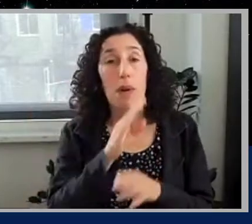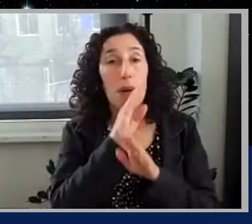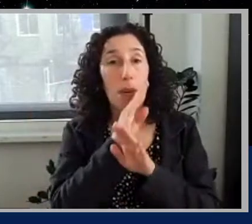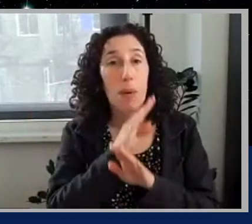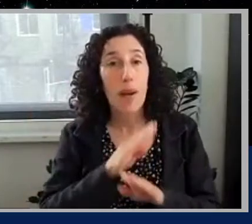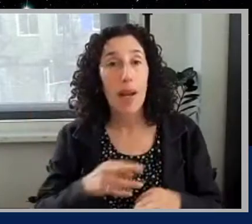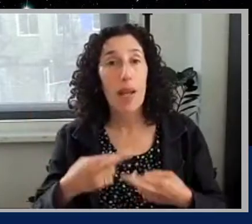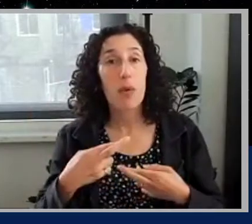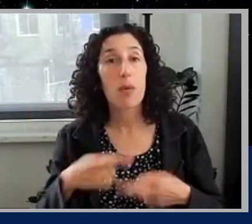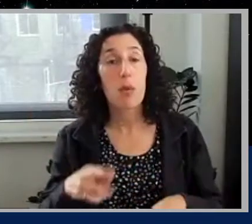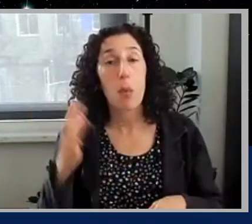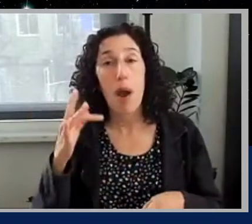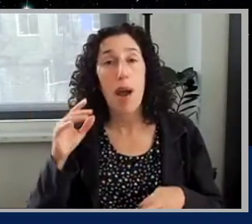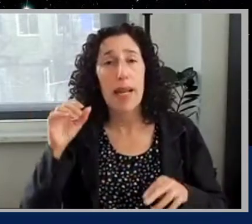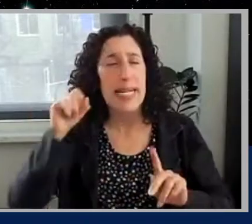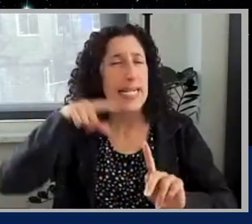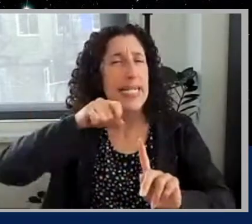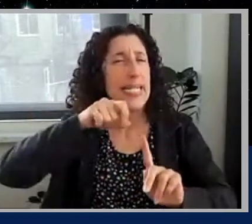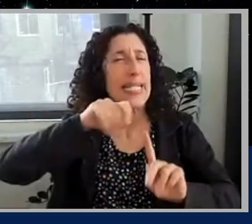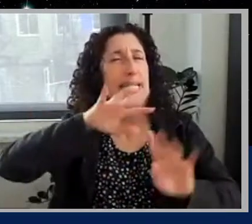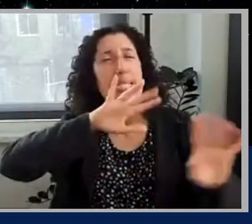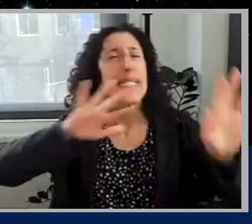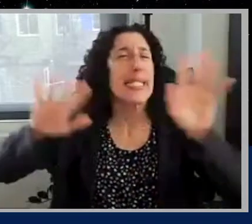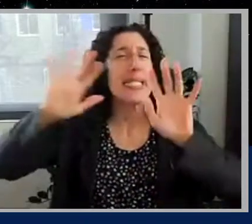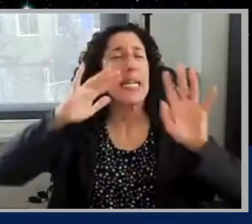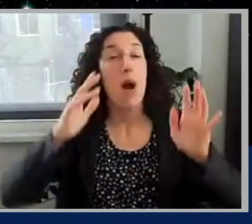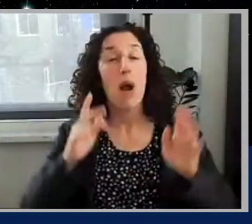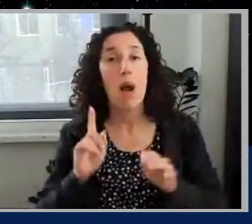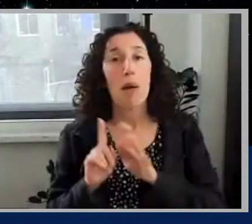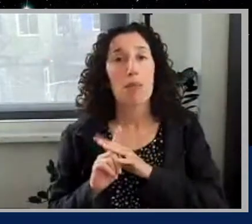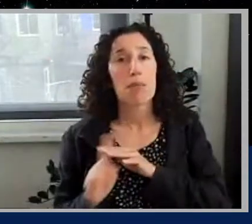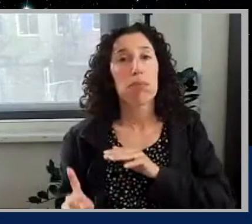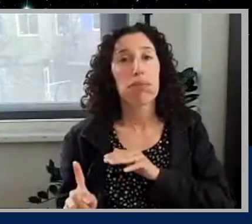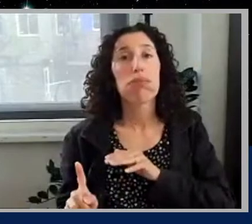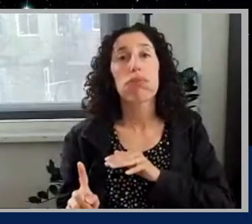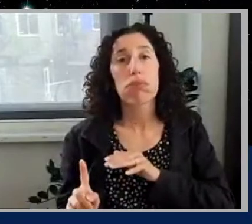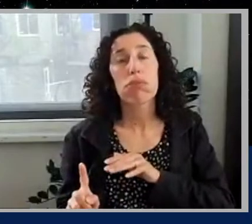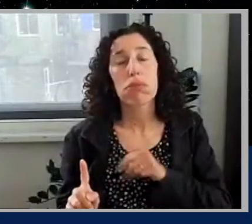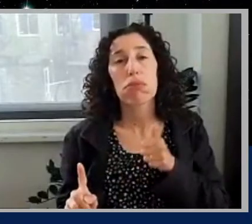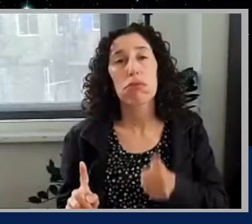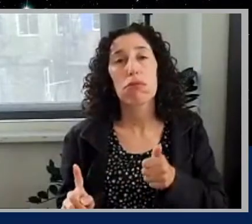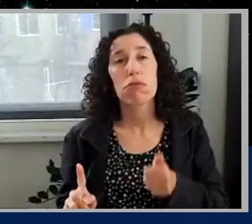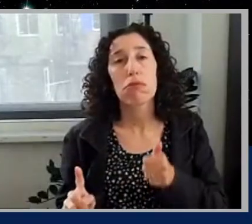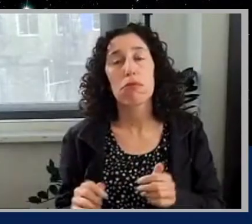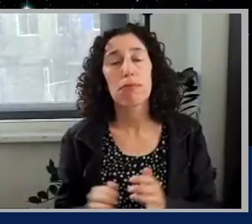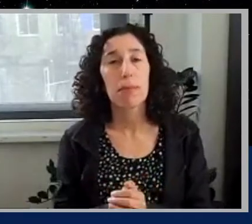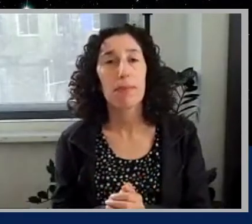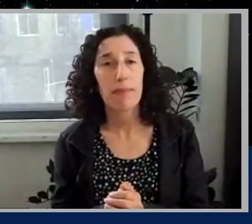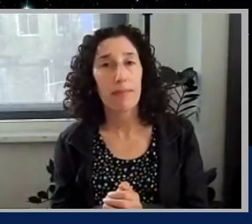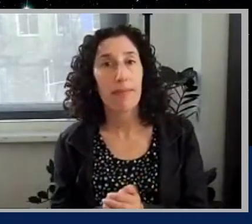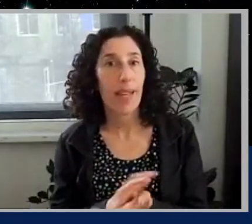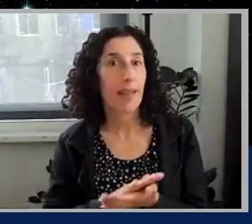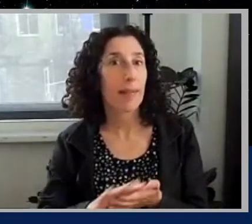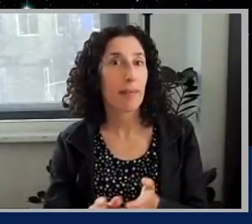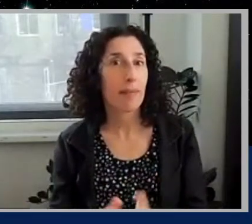appreciate so much that existence of that. And now I'm like, oh yes, I like this. I would like to have this at future meetings.